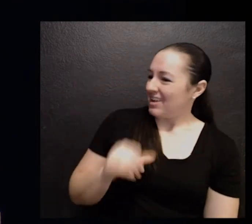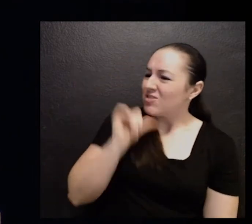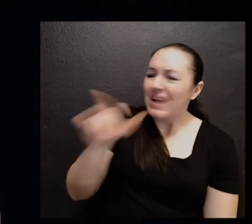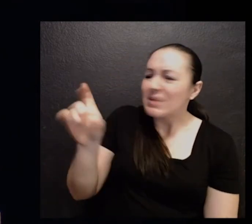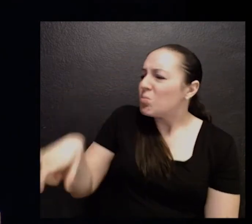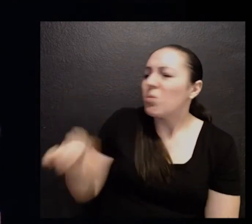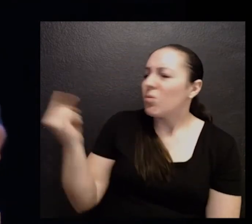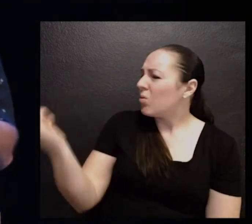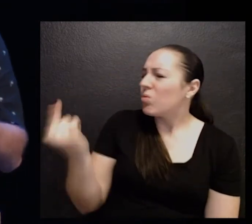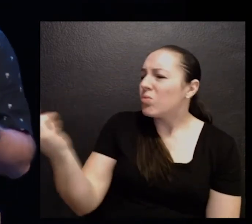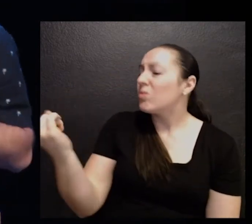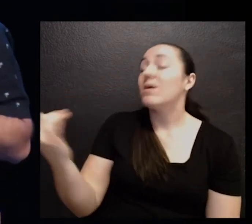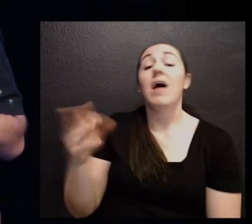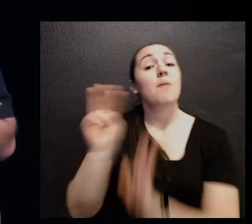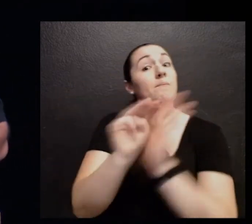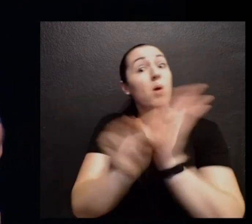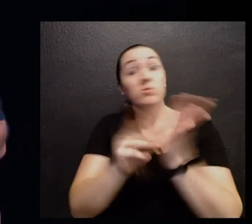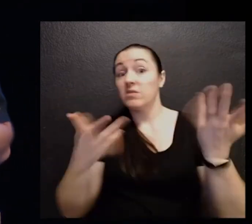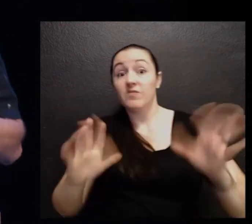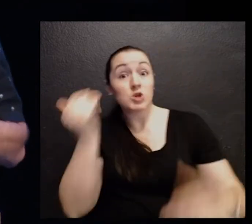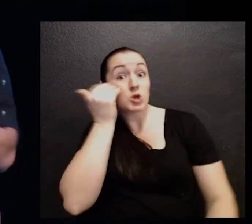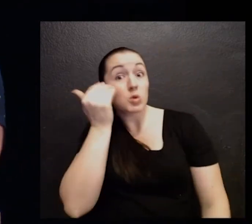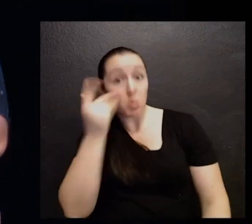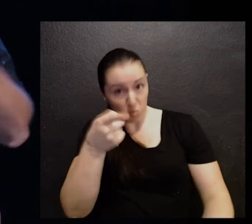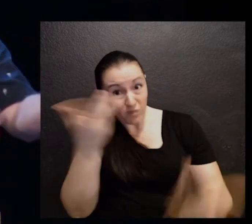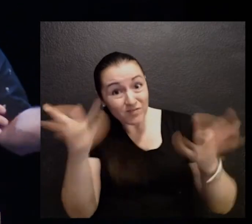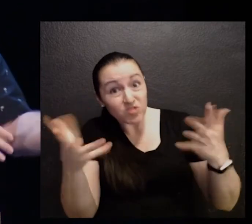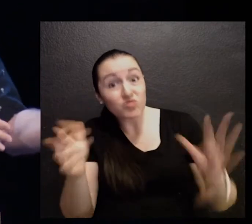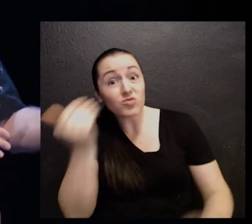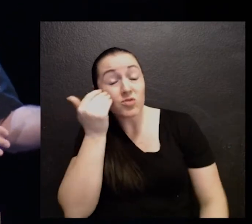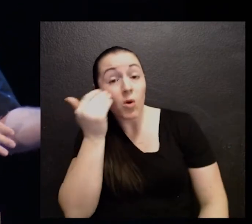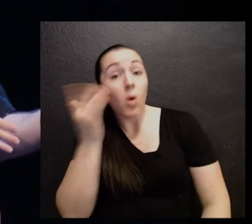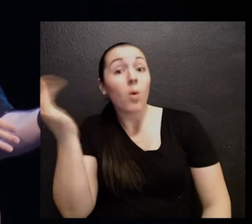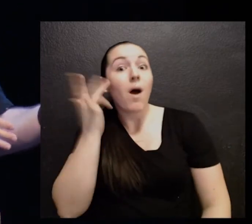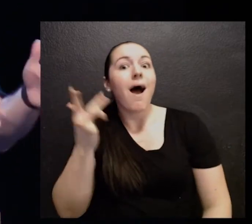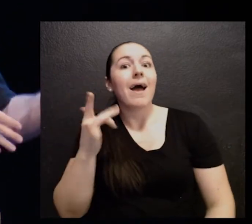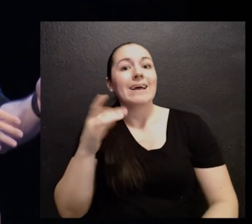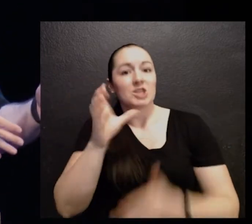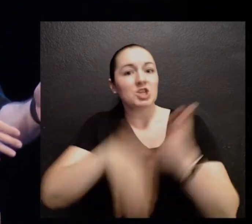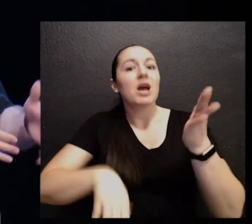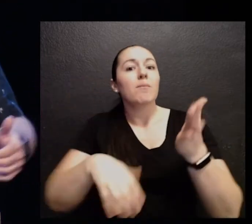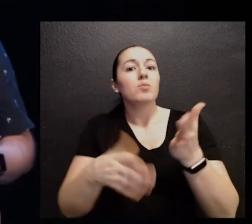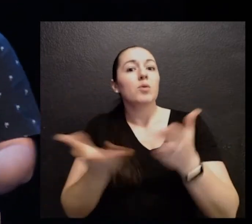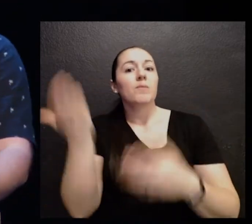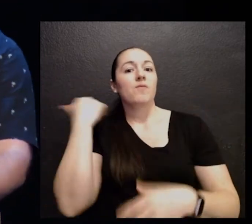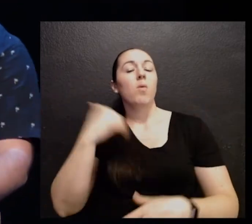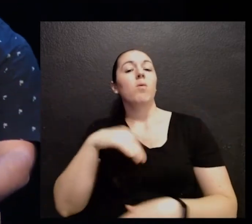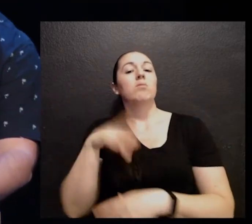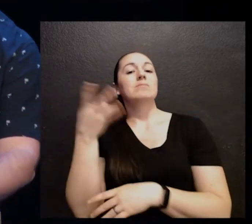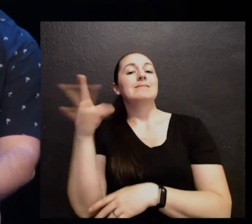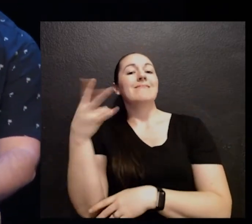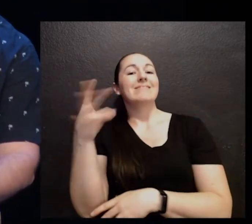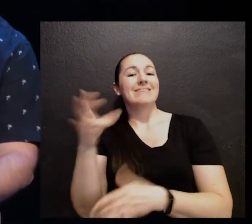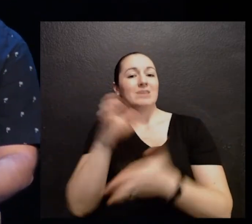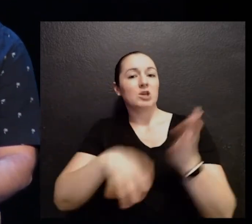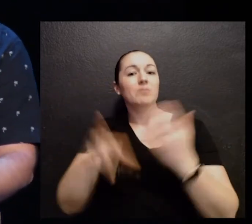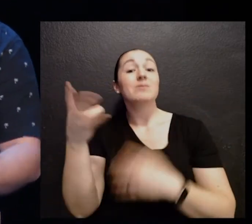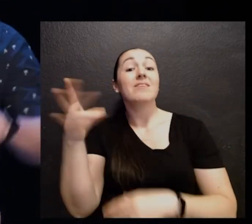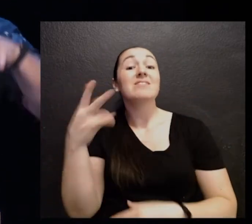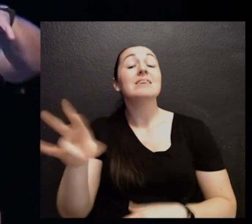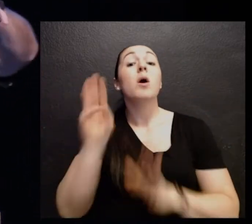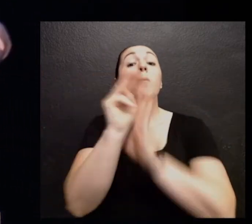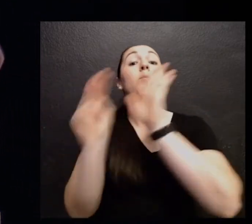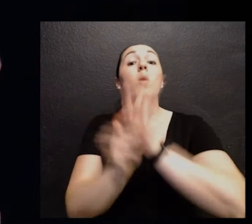alone. And Moses already knew this. We already know this because a chapter ago in chapter 17, Moses is standing up on the